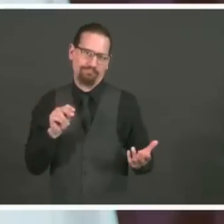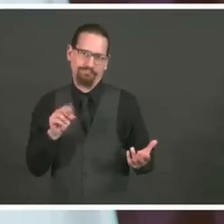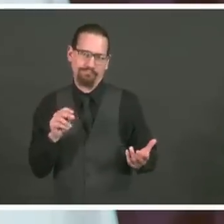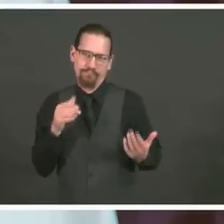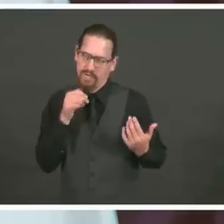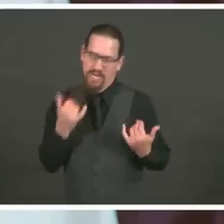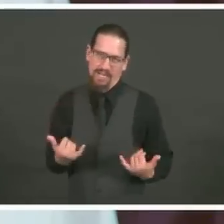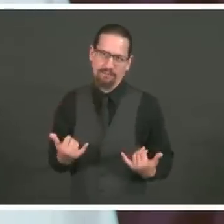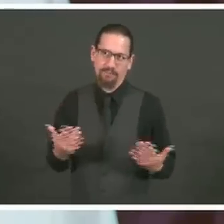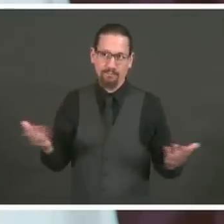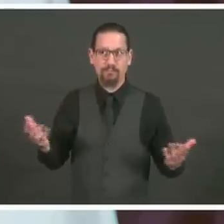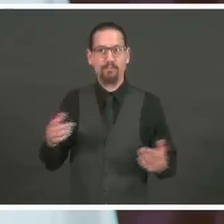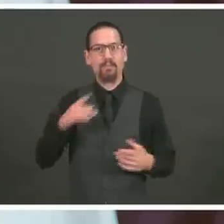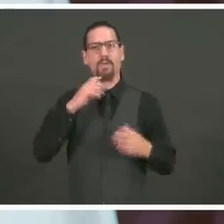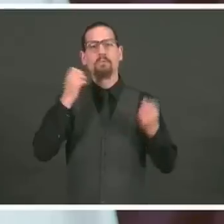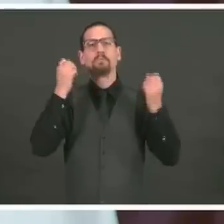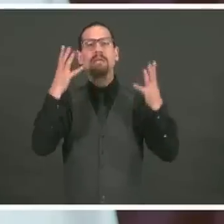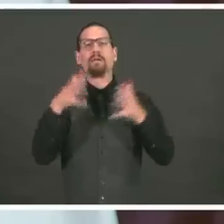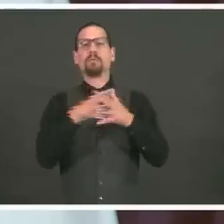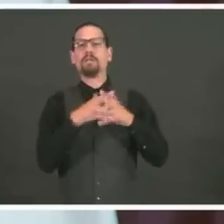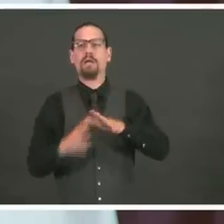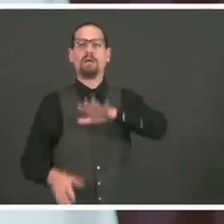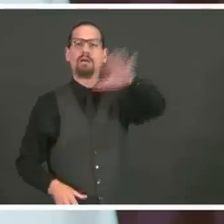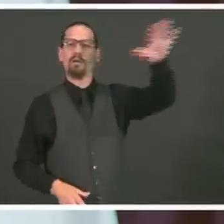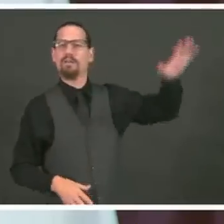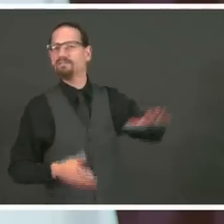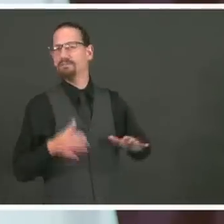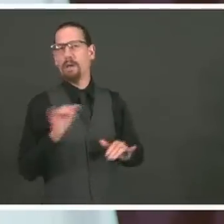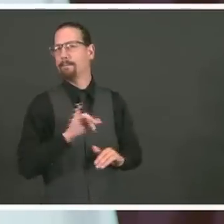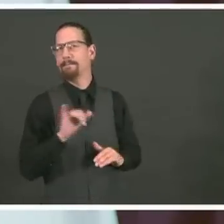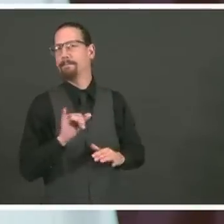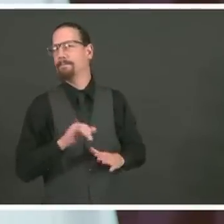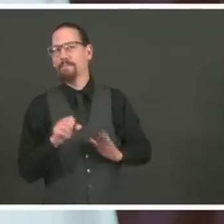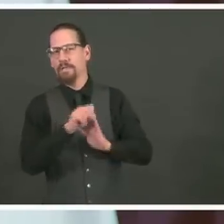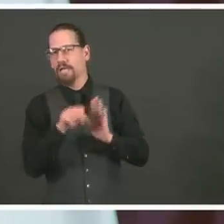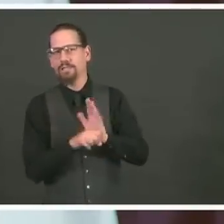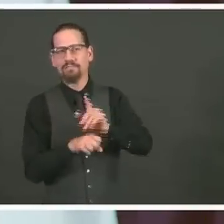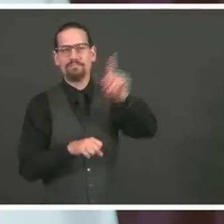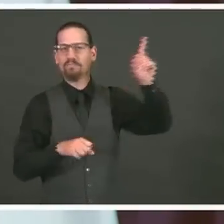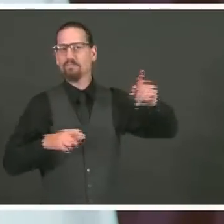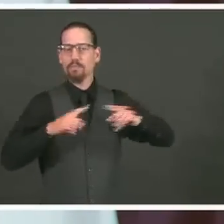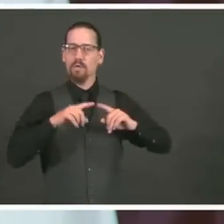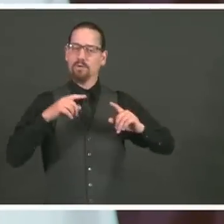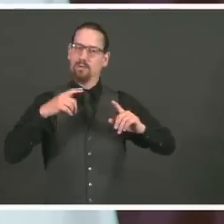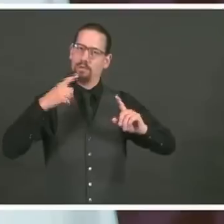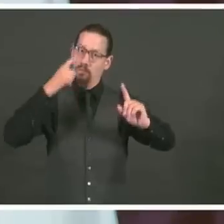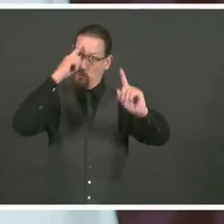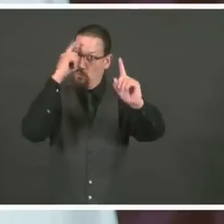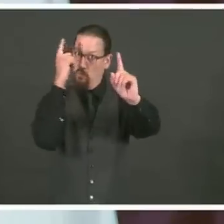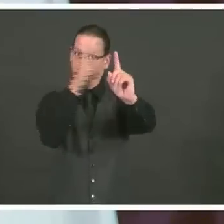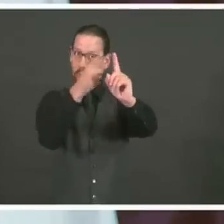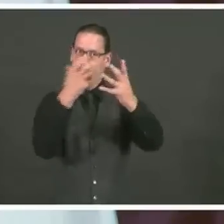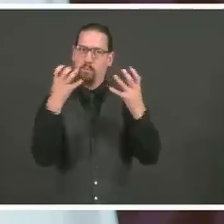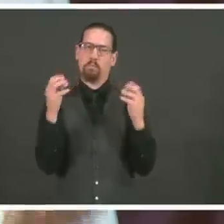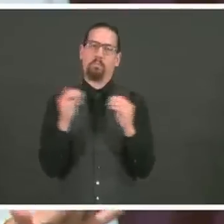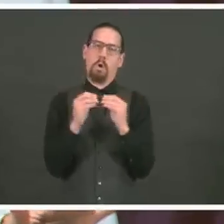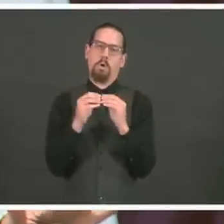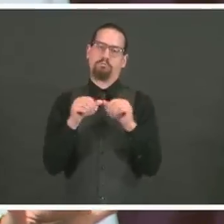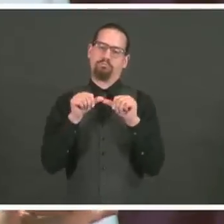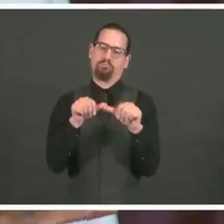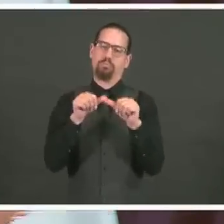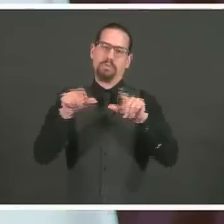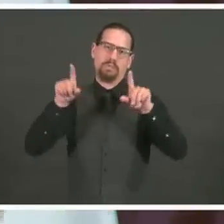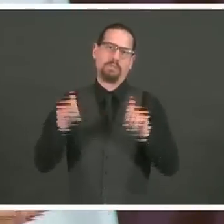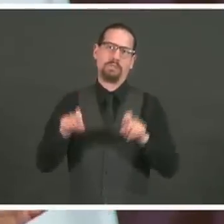in America right now. But my point is we want to get close to that, because the more testing we do, rapidly,